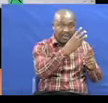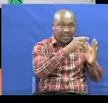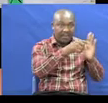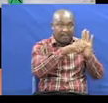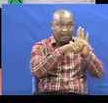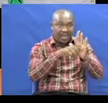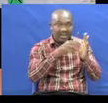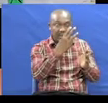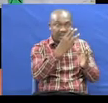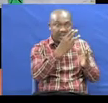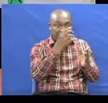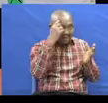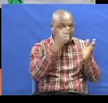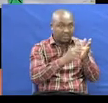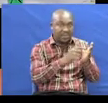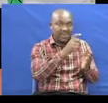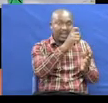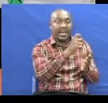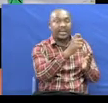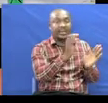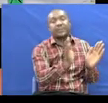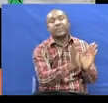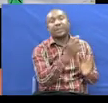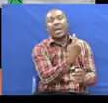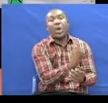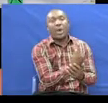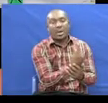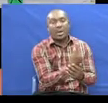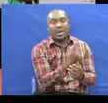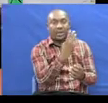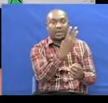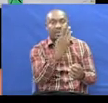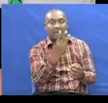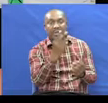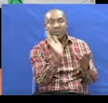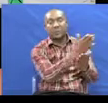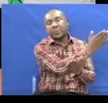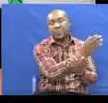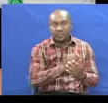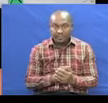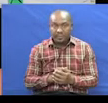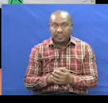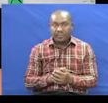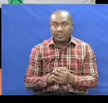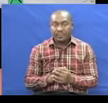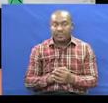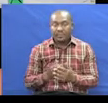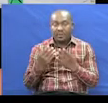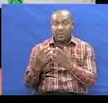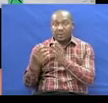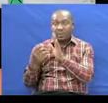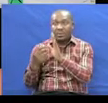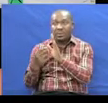x, also here will be 6 minus 3. So what will be the answer here,